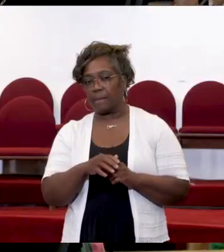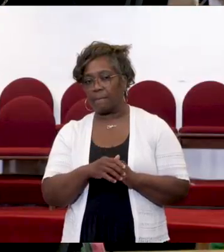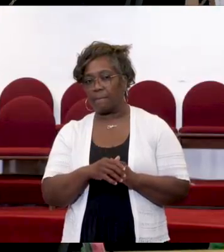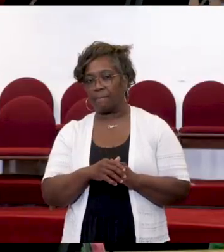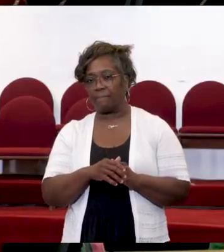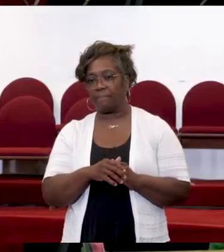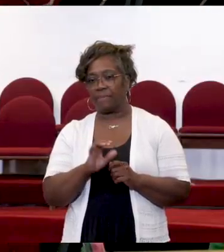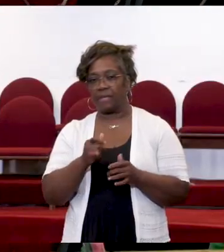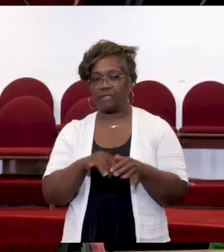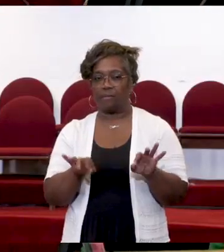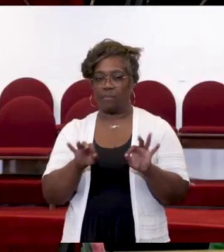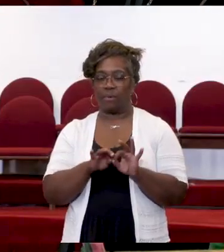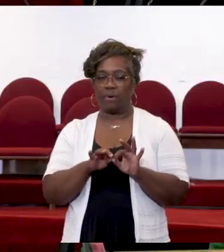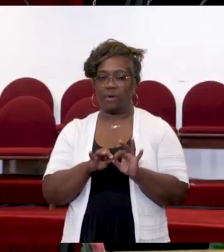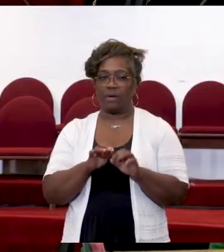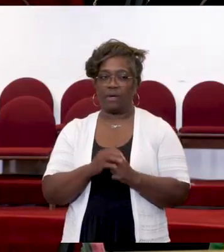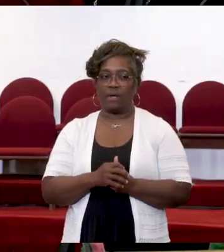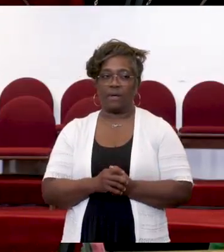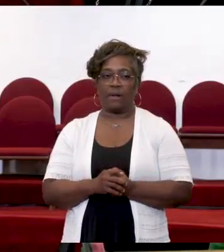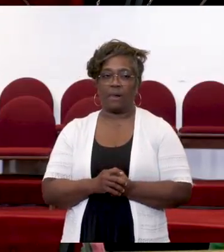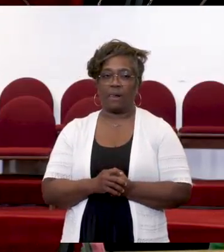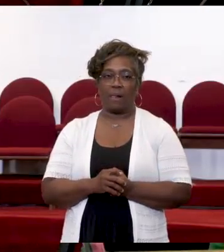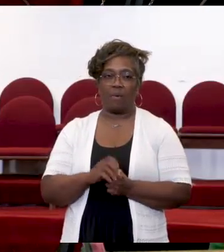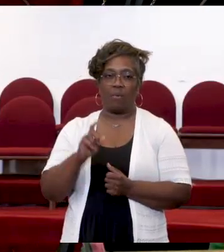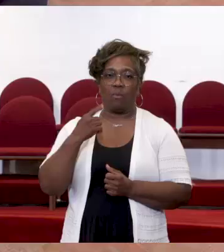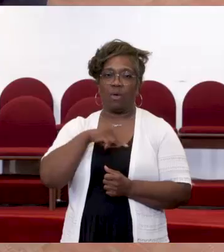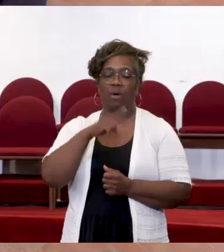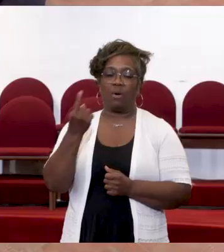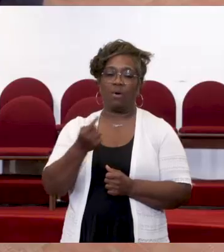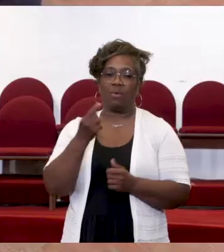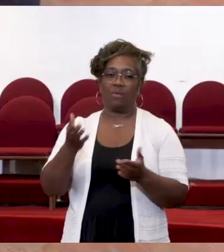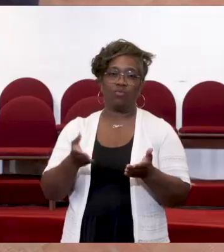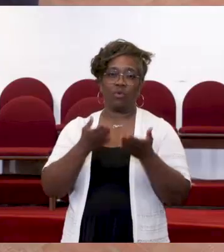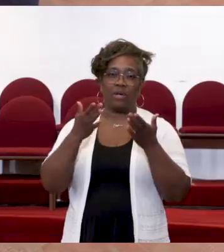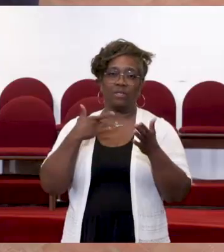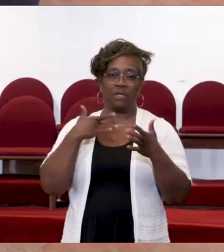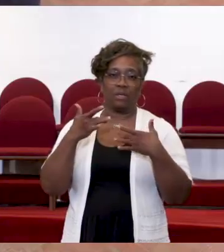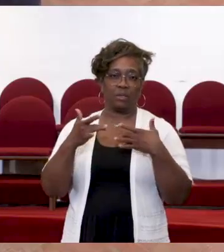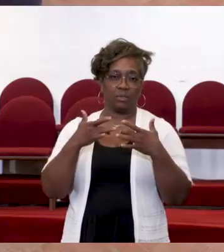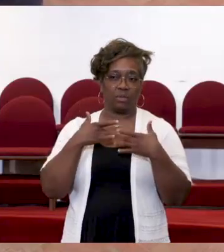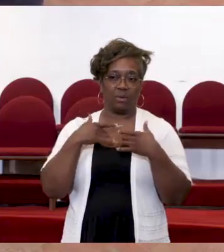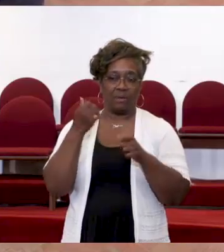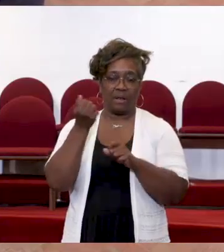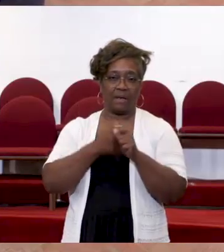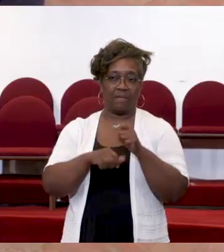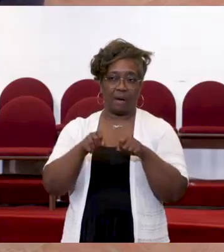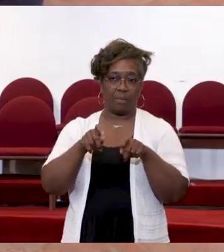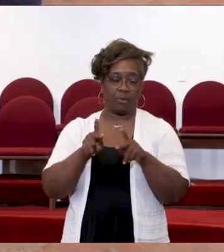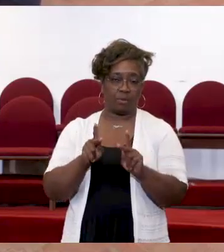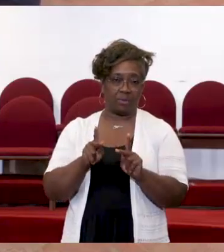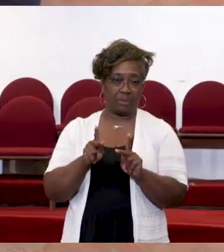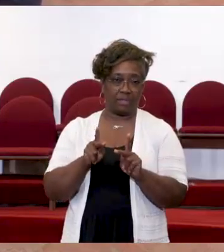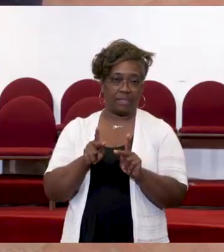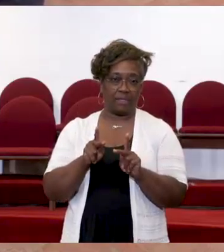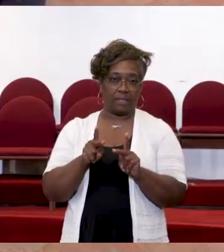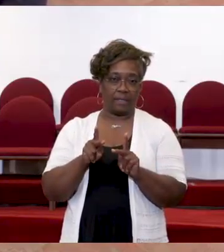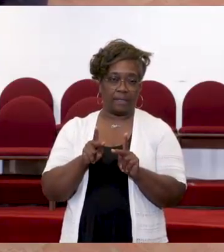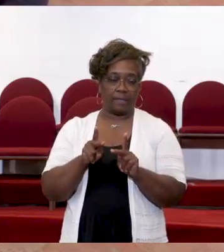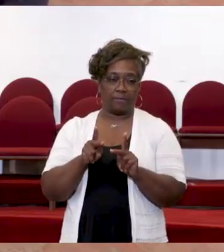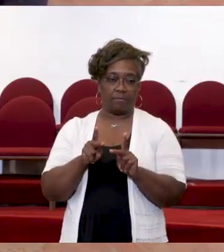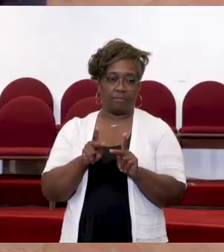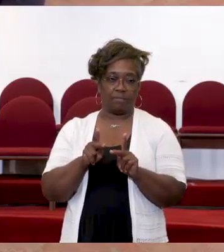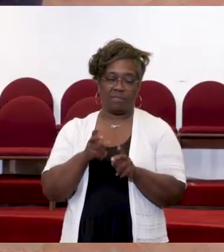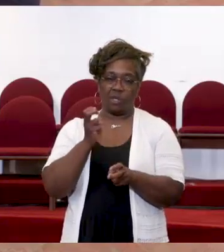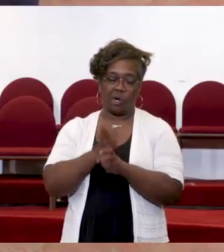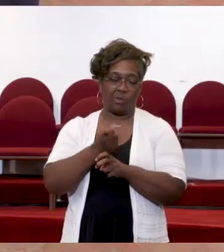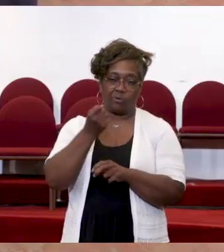important. We always raise that concern whenever there's an opportunity for development dollars or thoughts to be heard around it, and we're going to